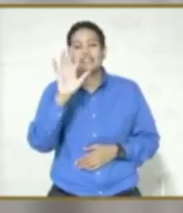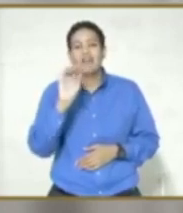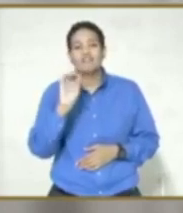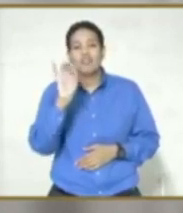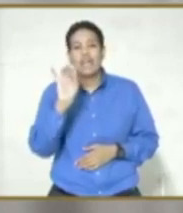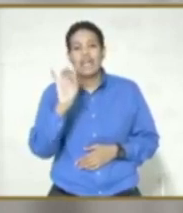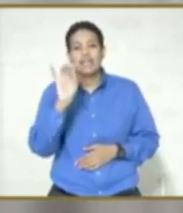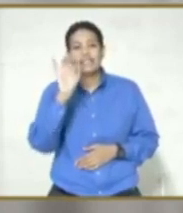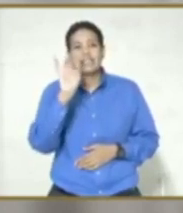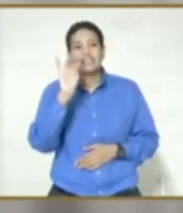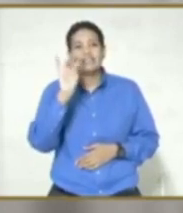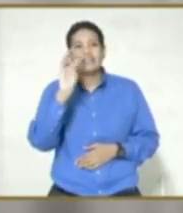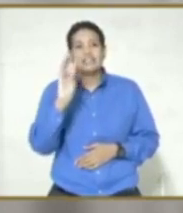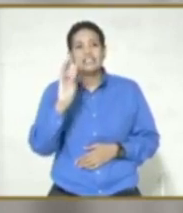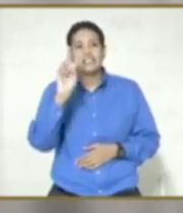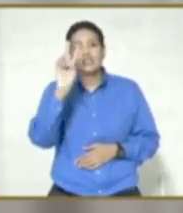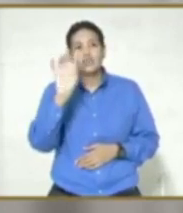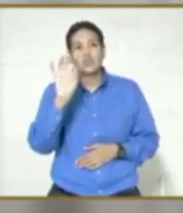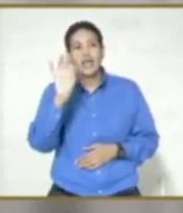876-298-6508 and